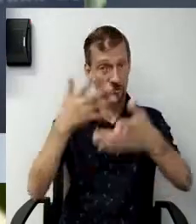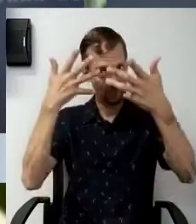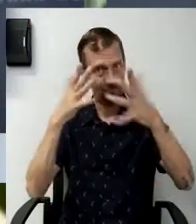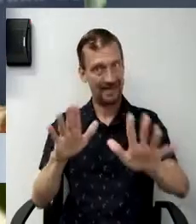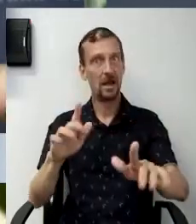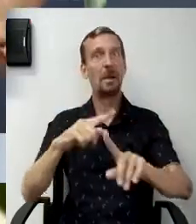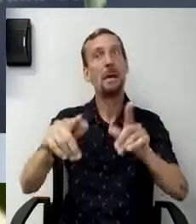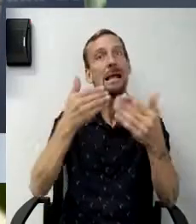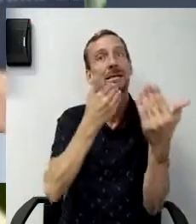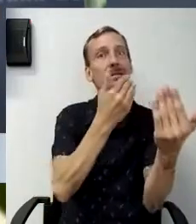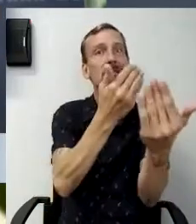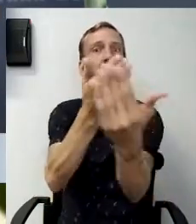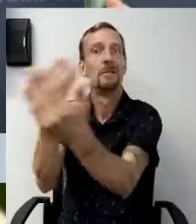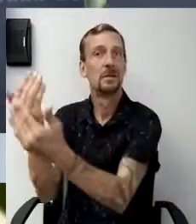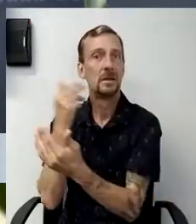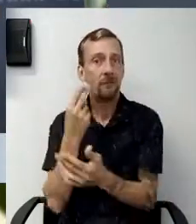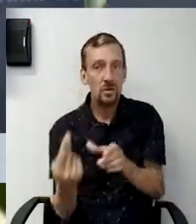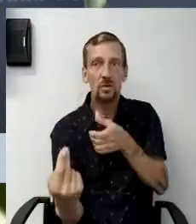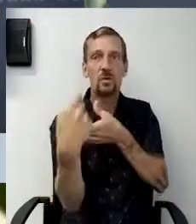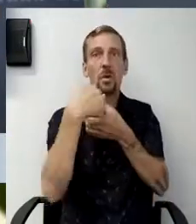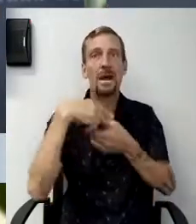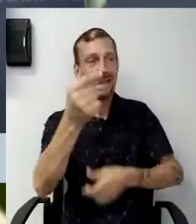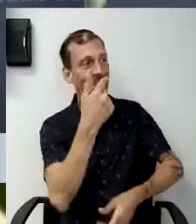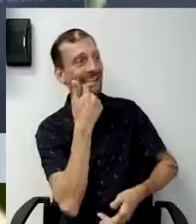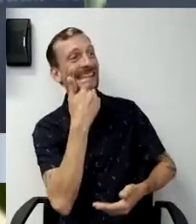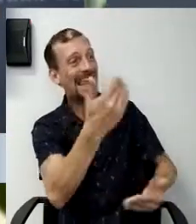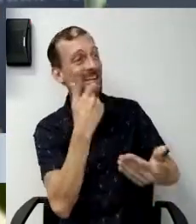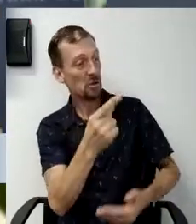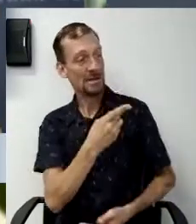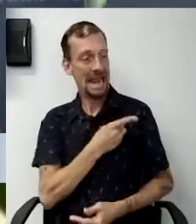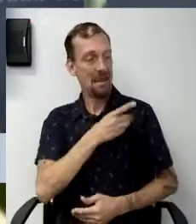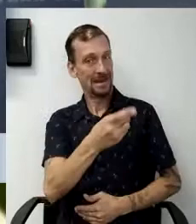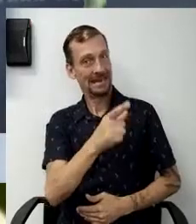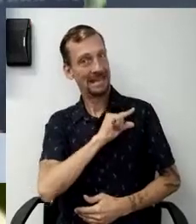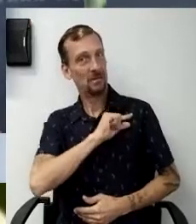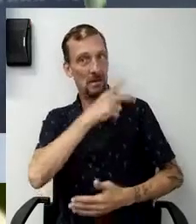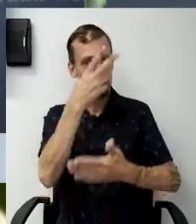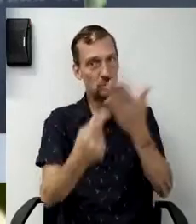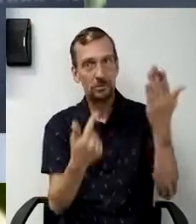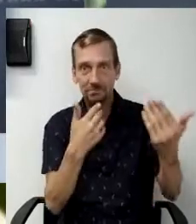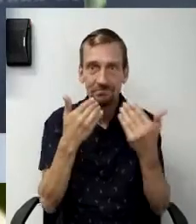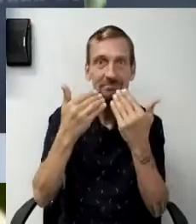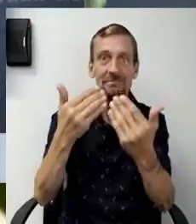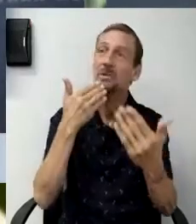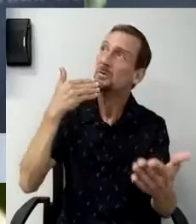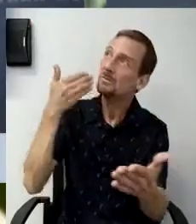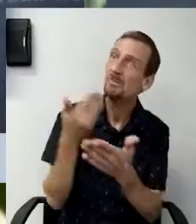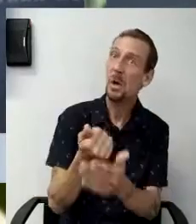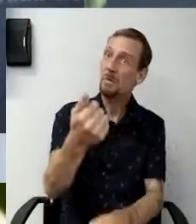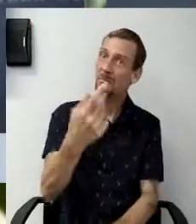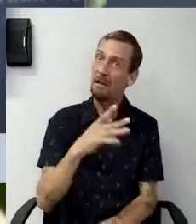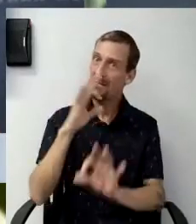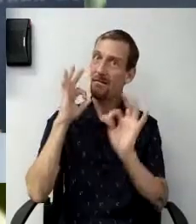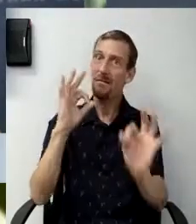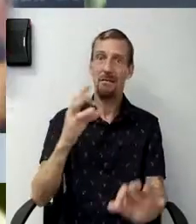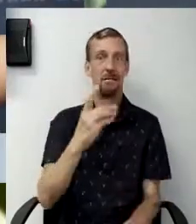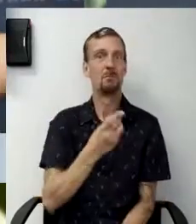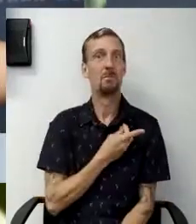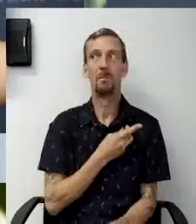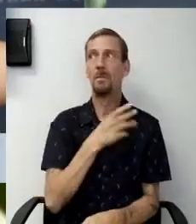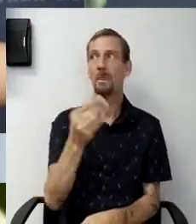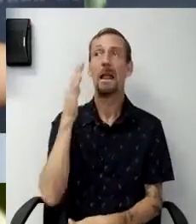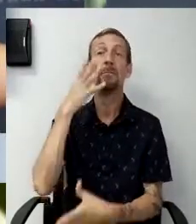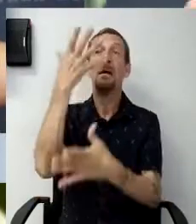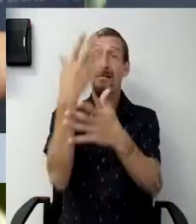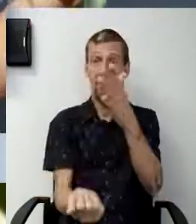thank you all so much for joining us. Yeah, thank you. Thank you, Deb. It's good to be back. Yeah. Yeah. And you'll be